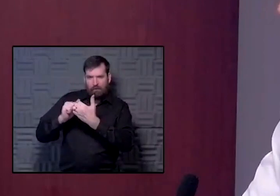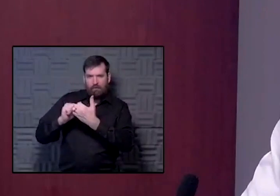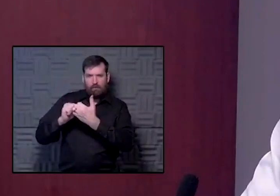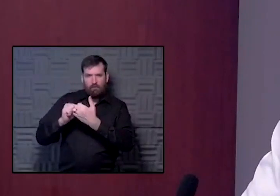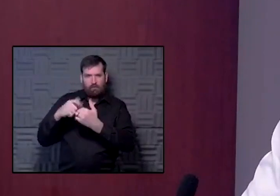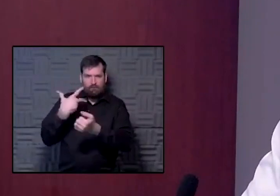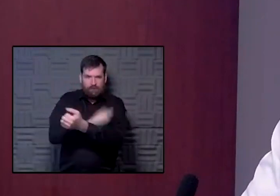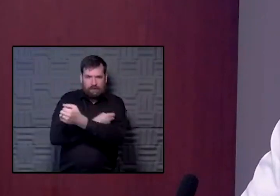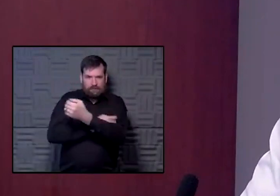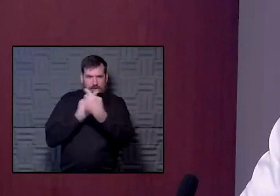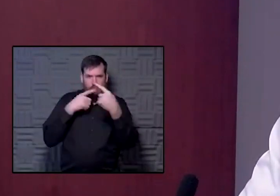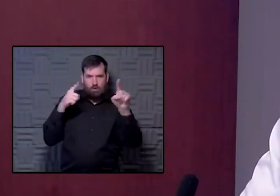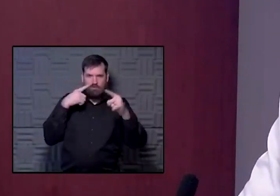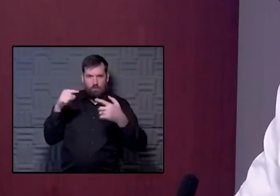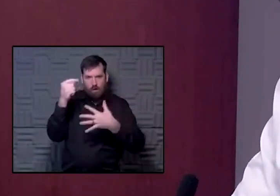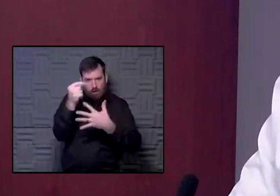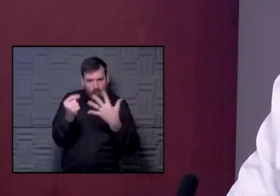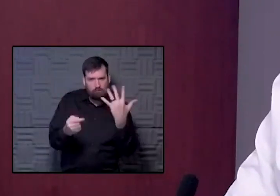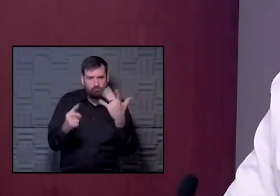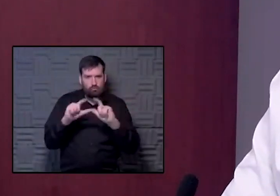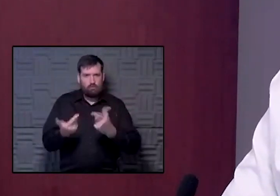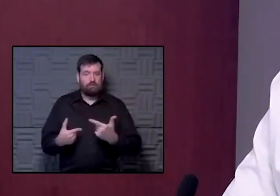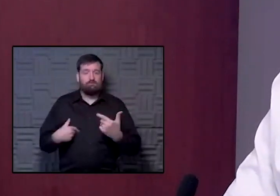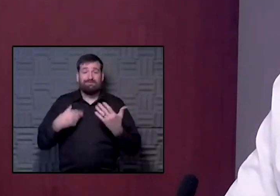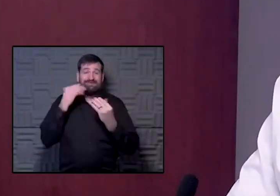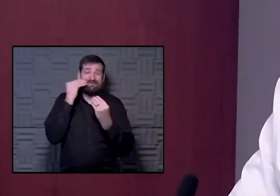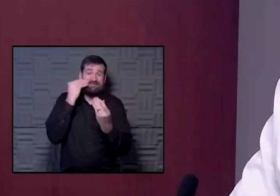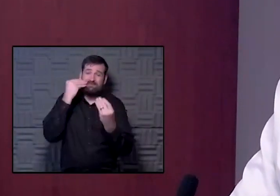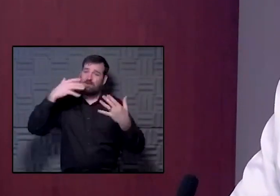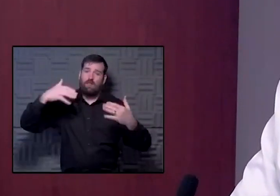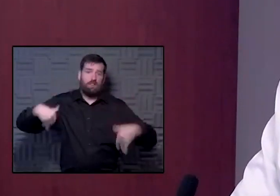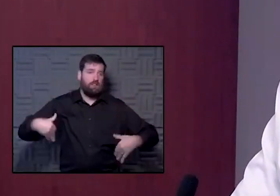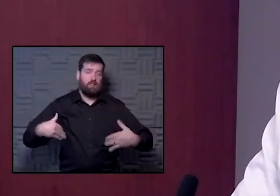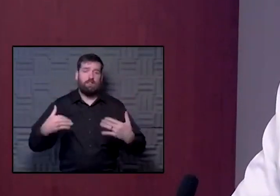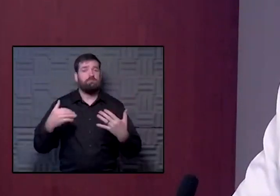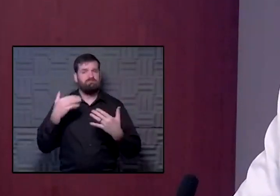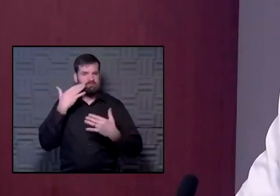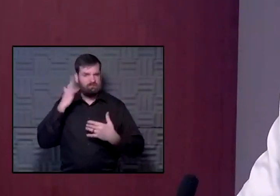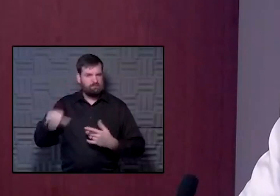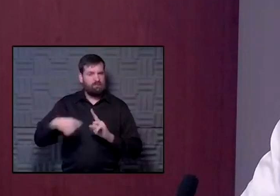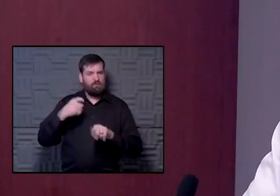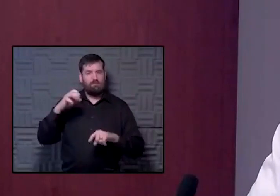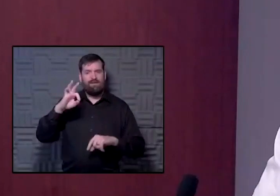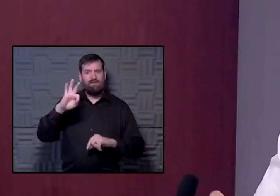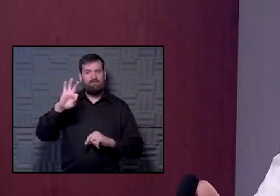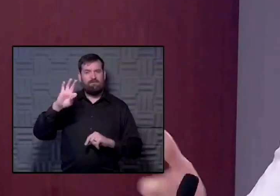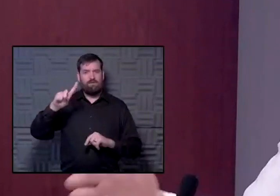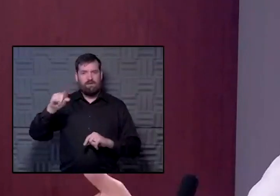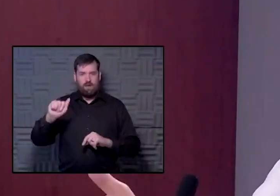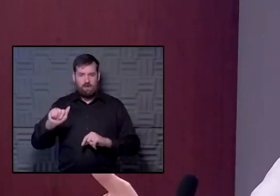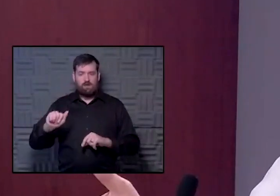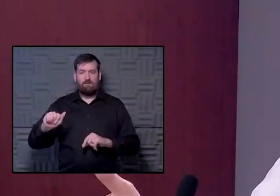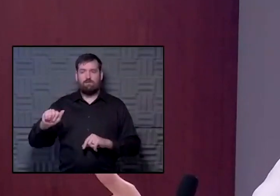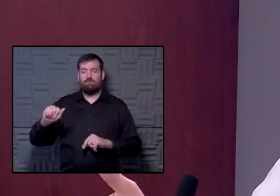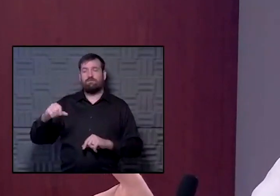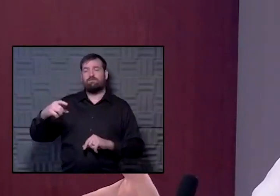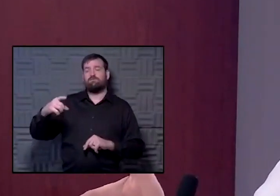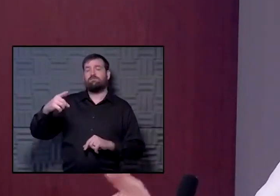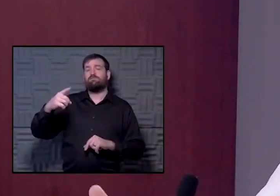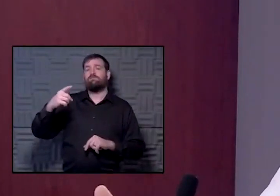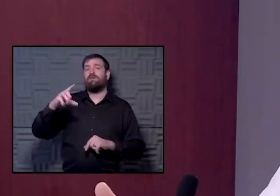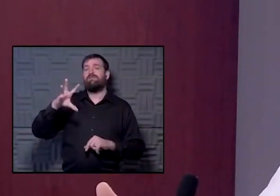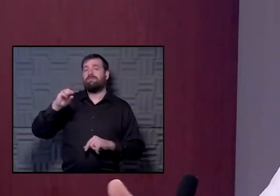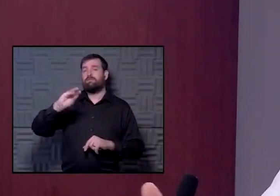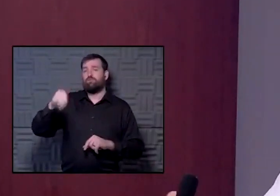those groups. We don't have any data yet. As you know from the FDA guidance, 50% of